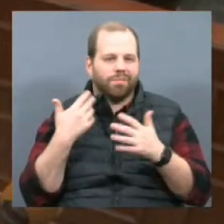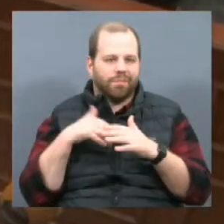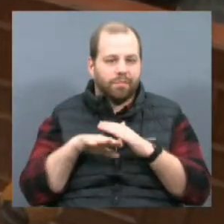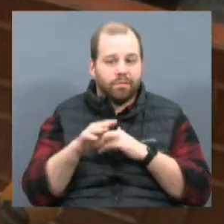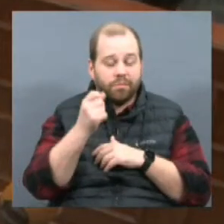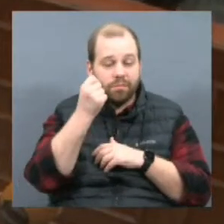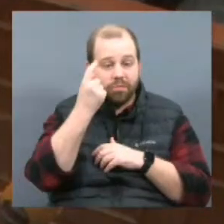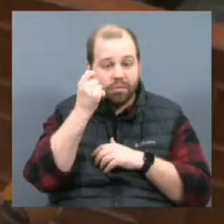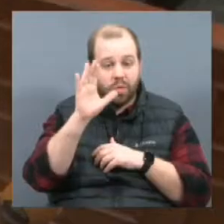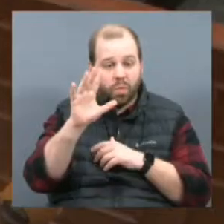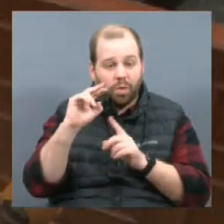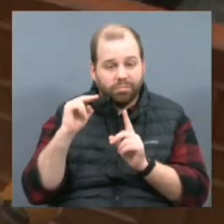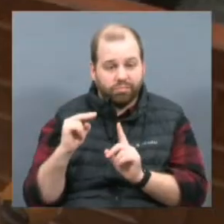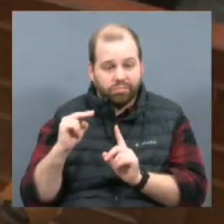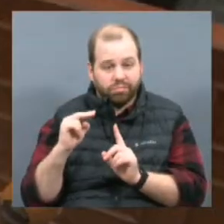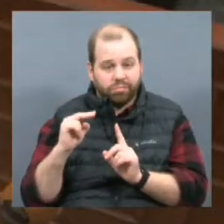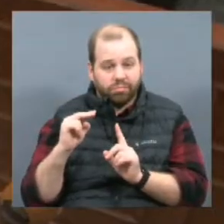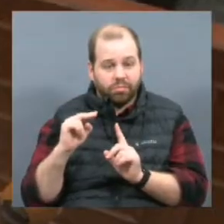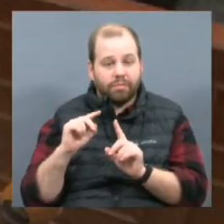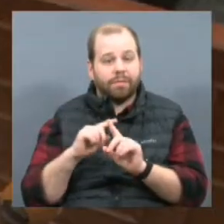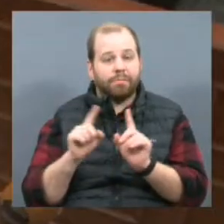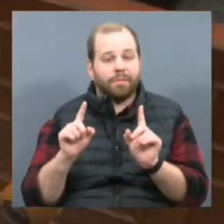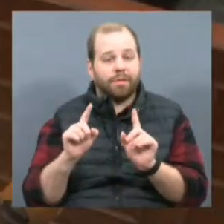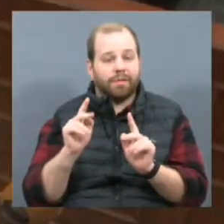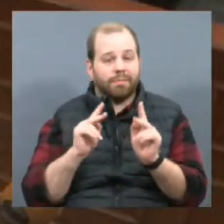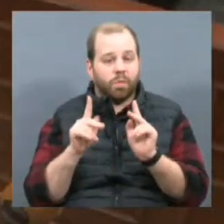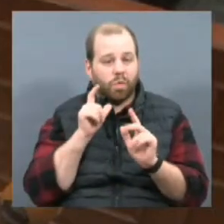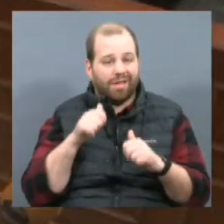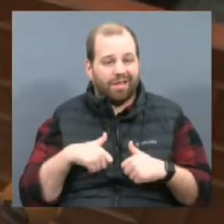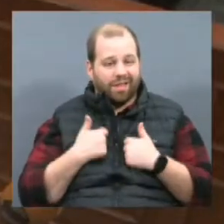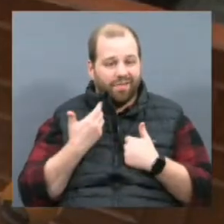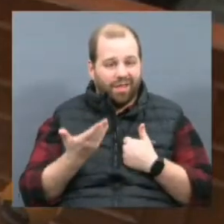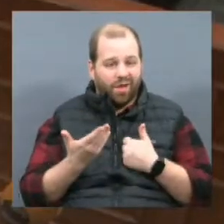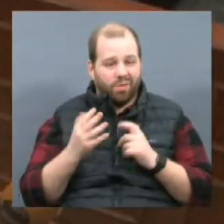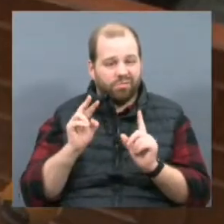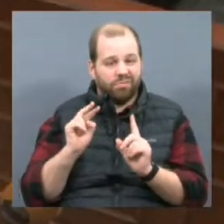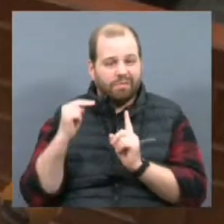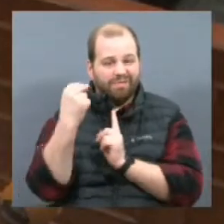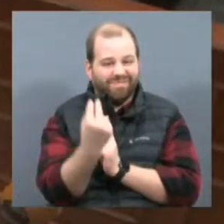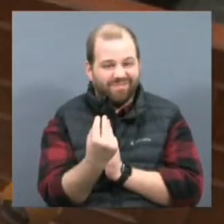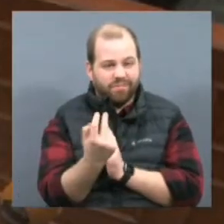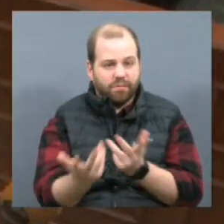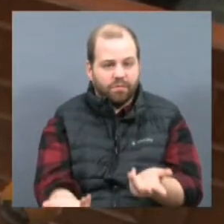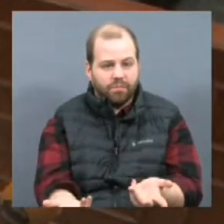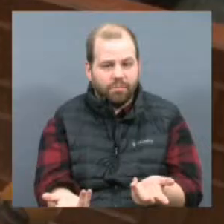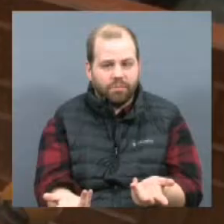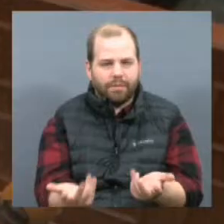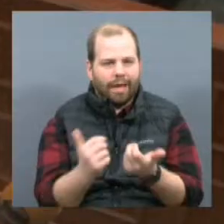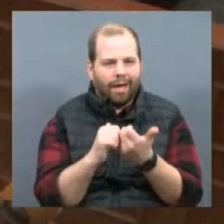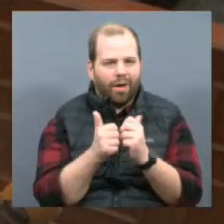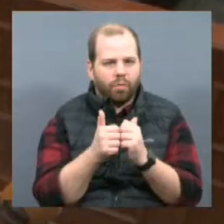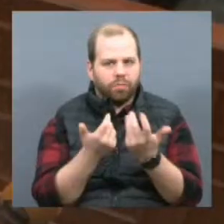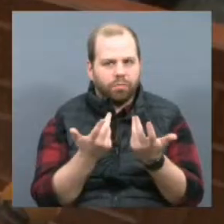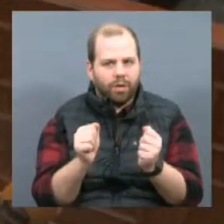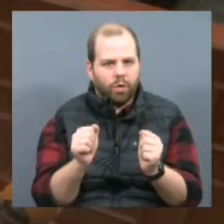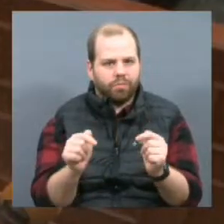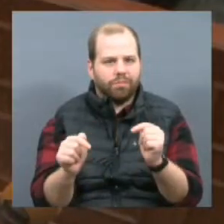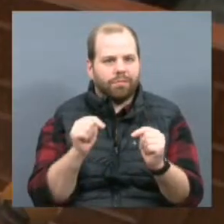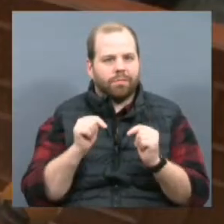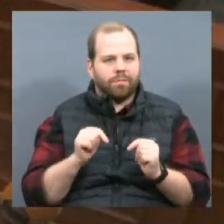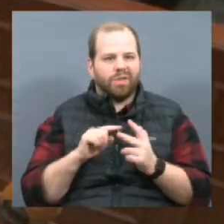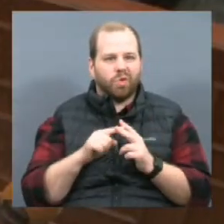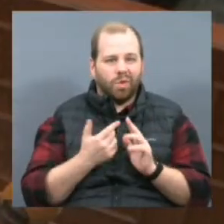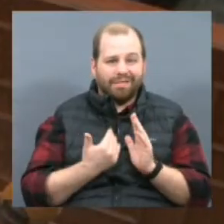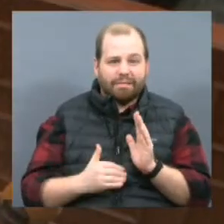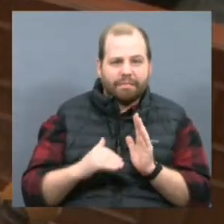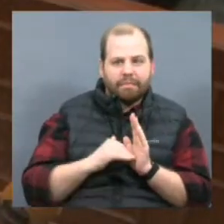see that. But it still seems that for the people who actually live there, I mean, is there any way to go back to the drawing board one more time or